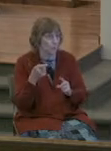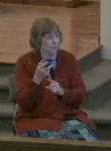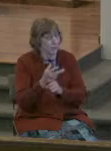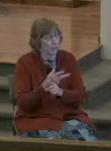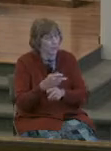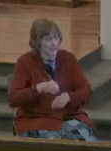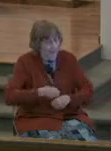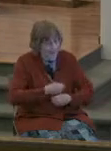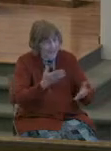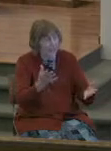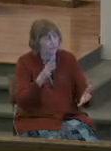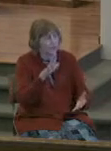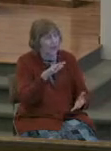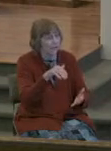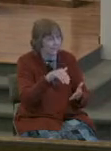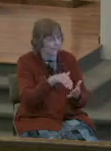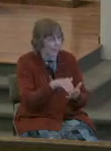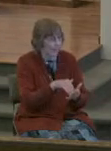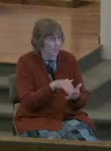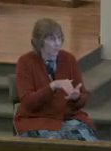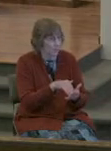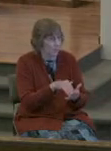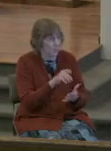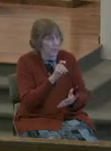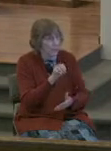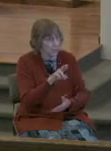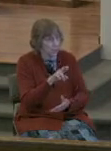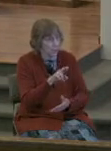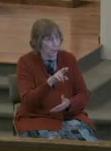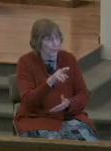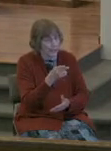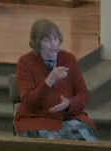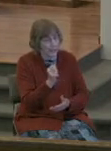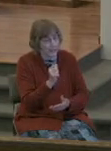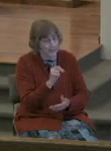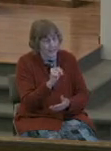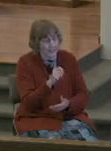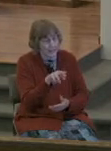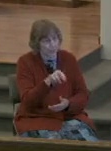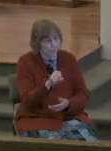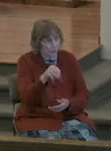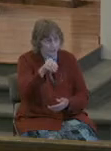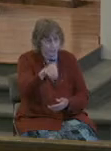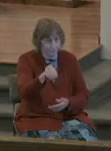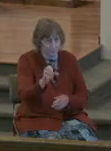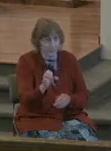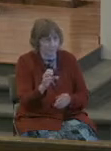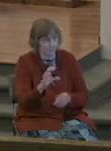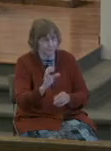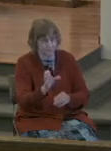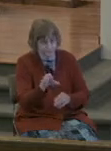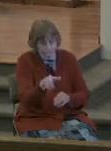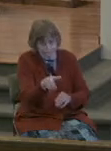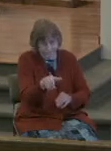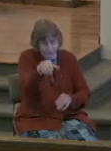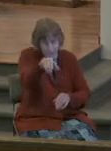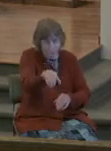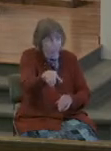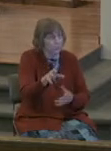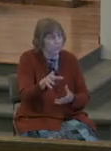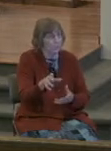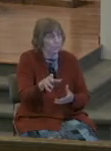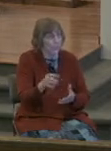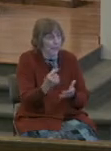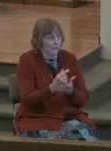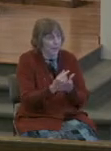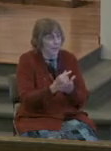hand out 5,000 door hangers, okay? Just door hangers that invited people to our church and had a gospel tract